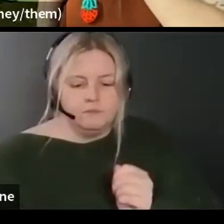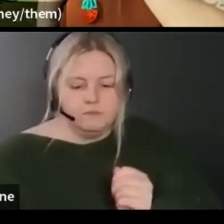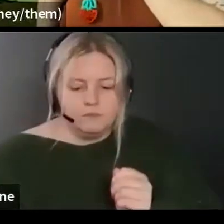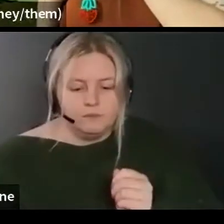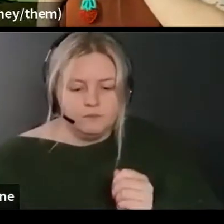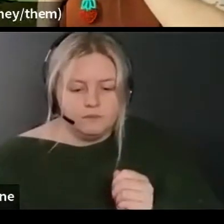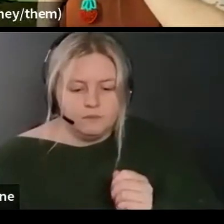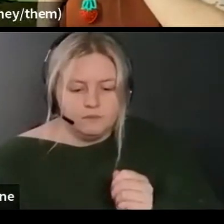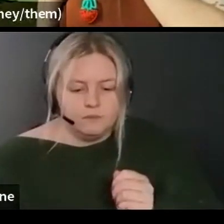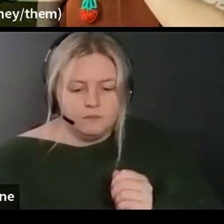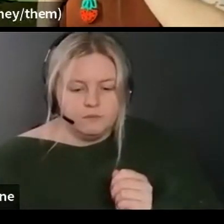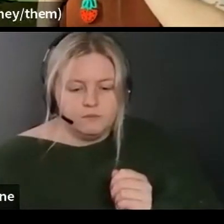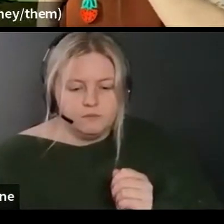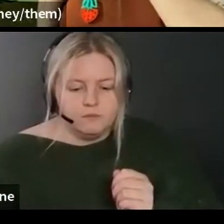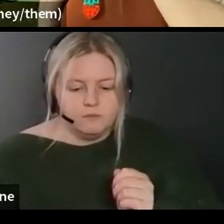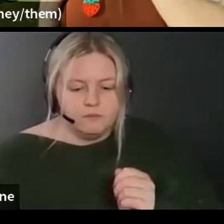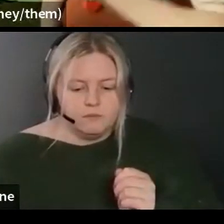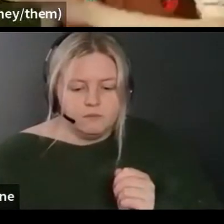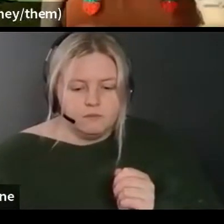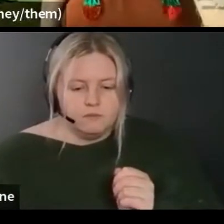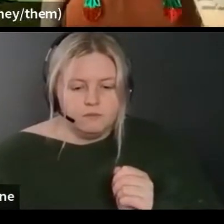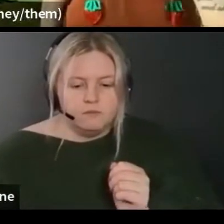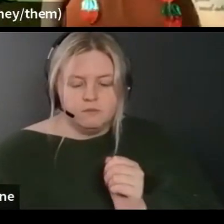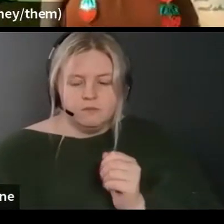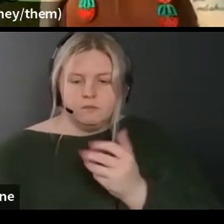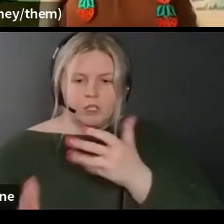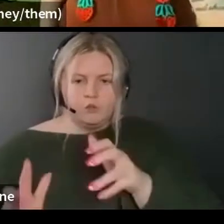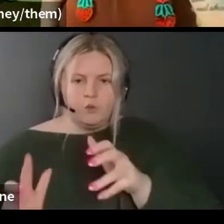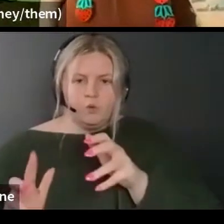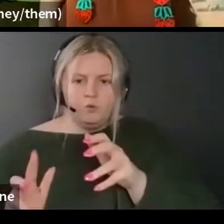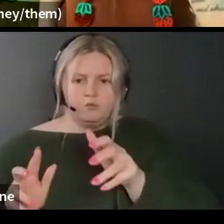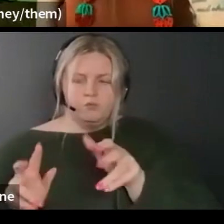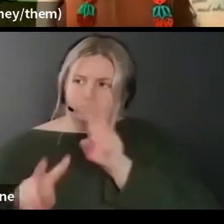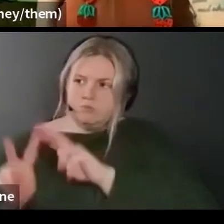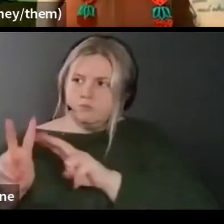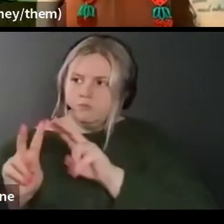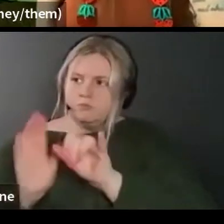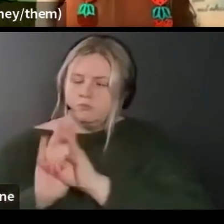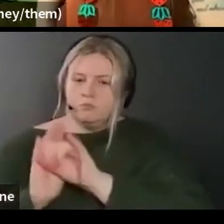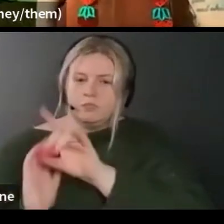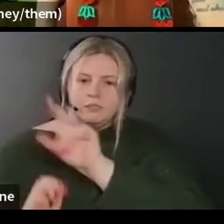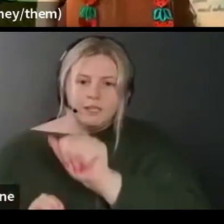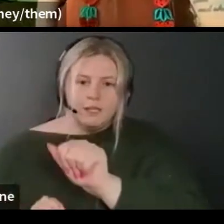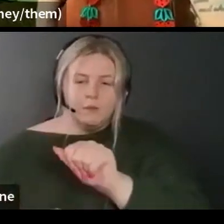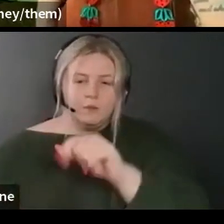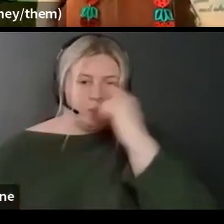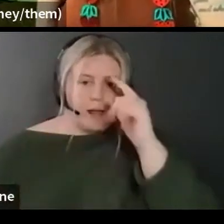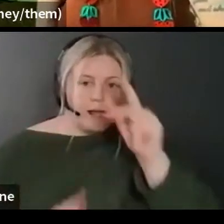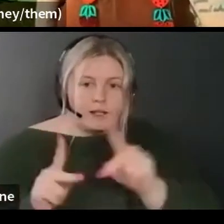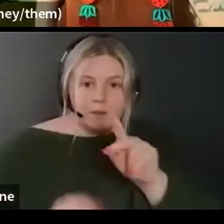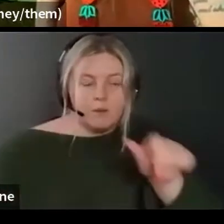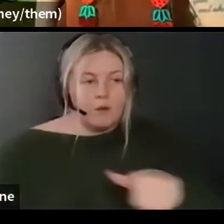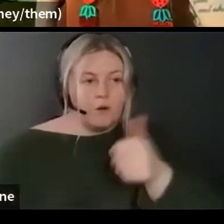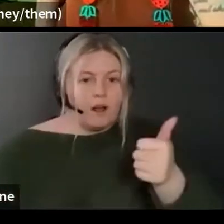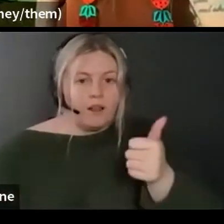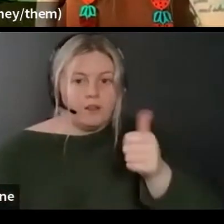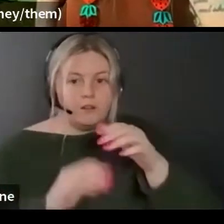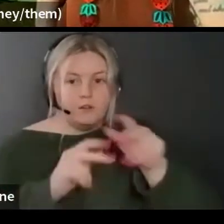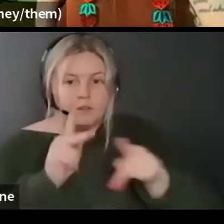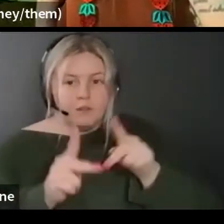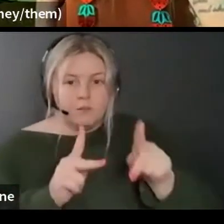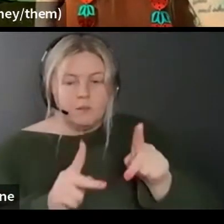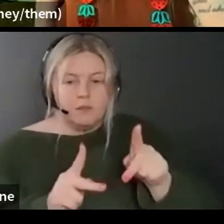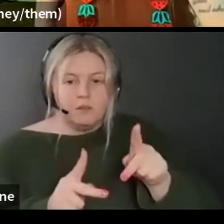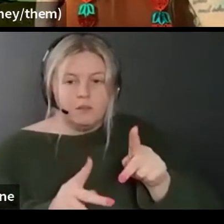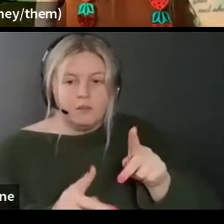at them, even like they don't even want to look at them as disabled, like some black folks and other racialized folks. Just like, no, you're good. Like we're too